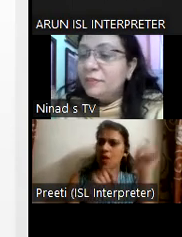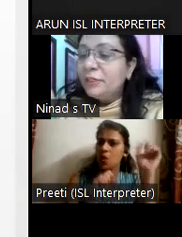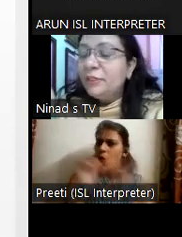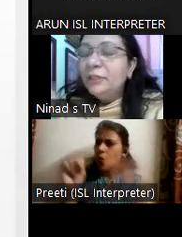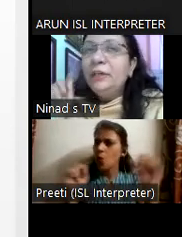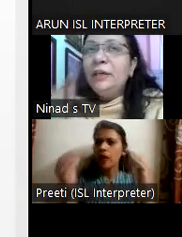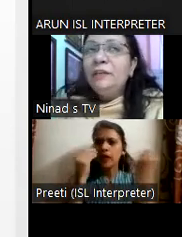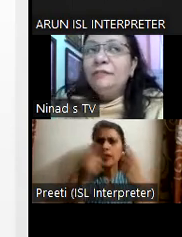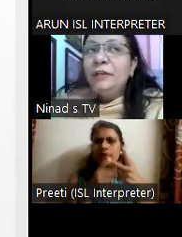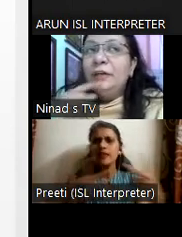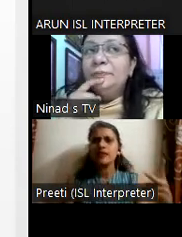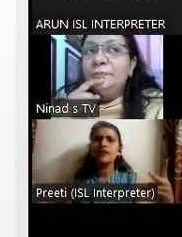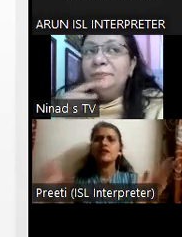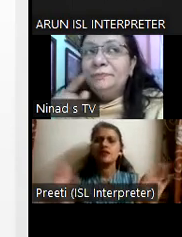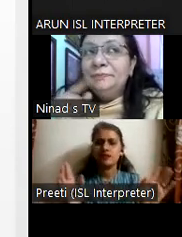talk differently. If